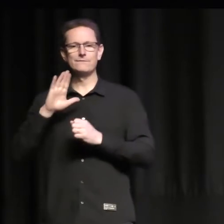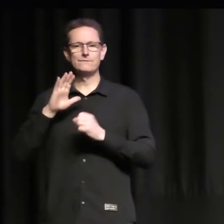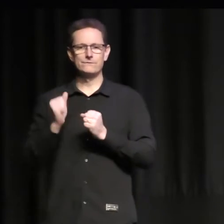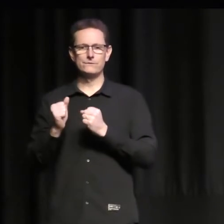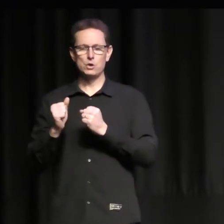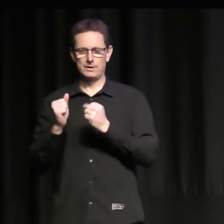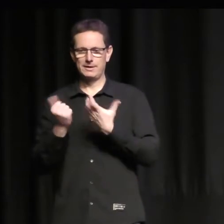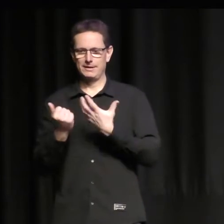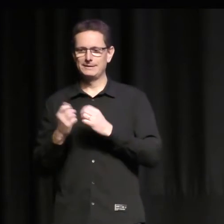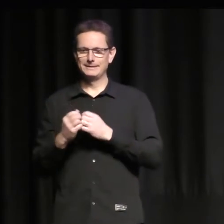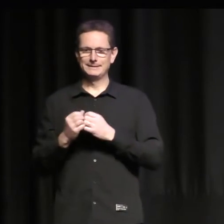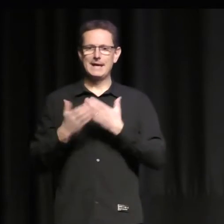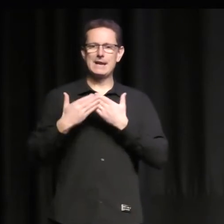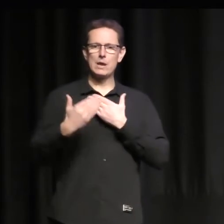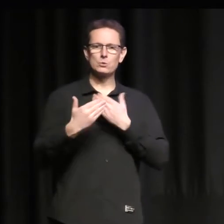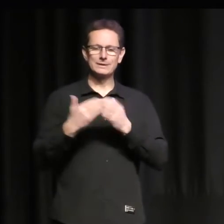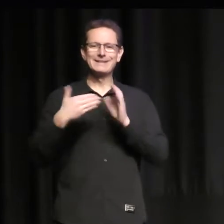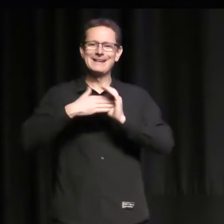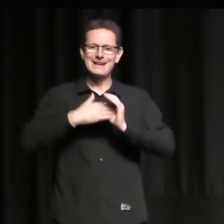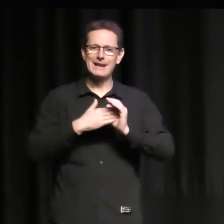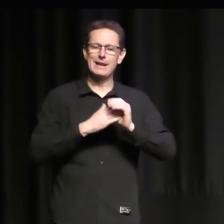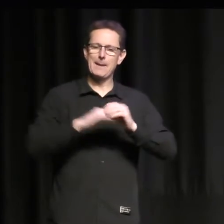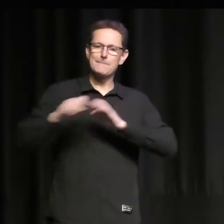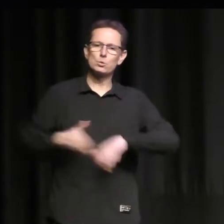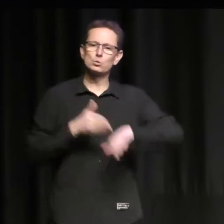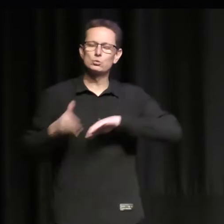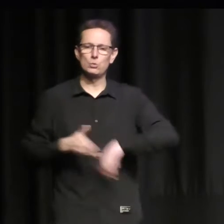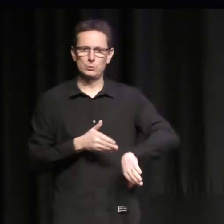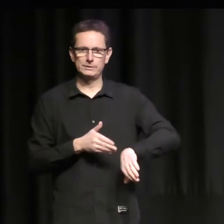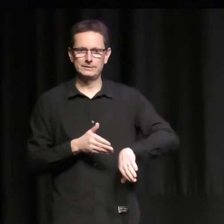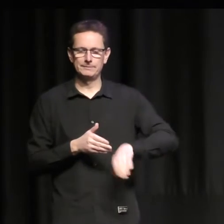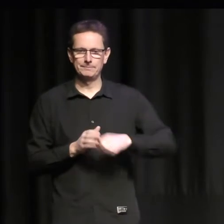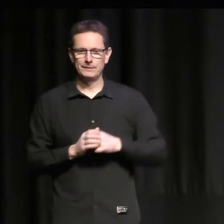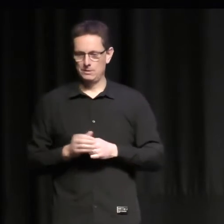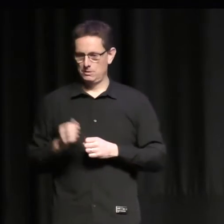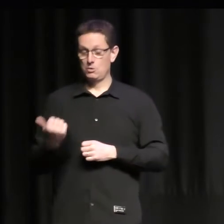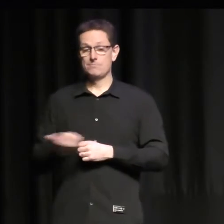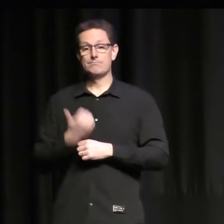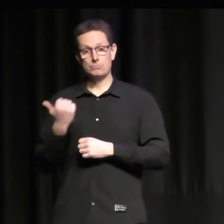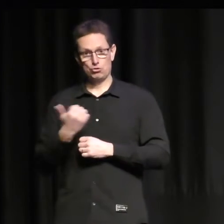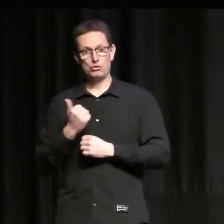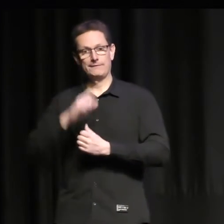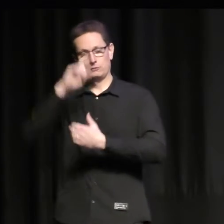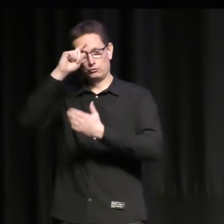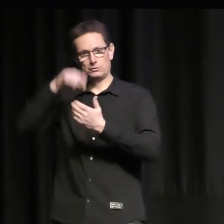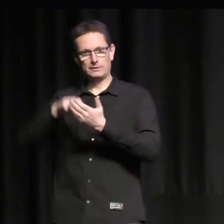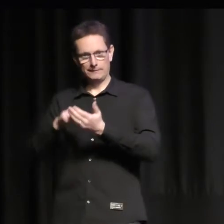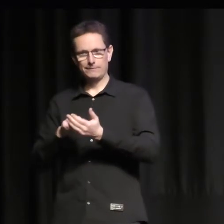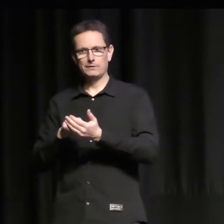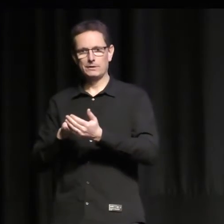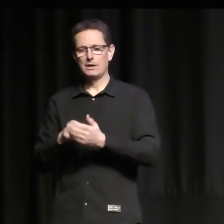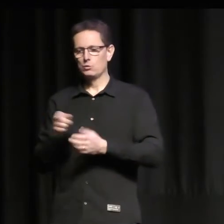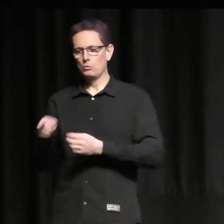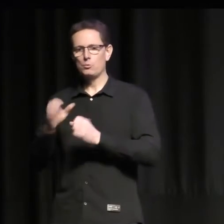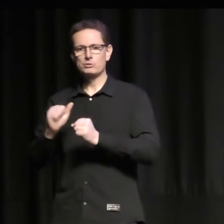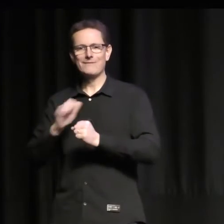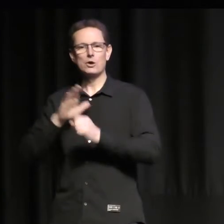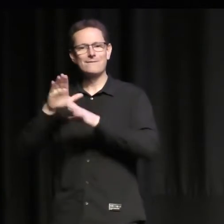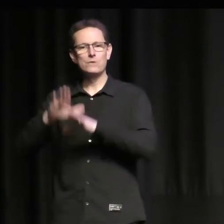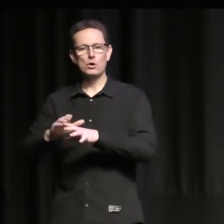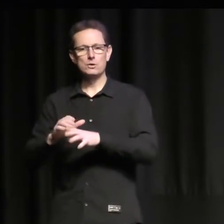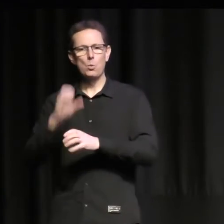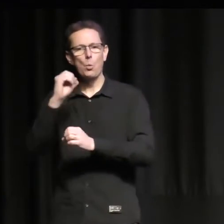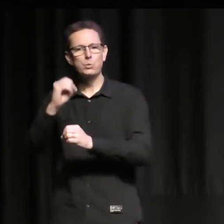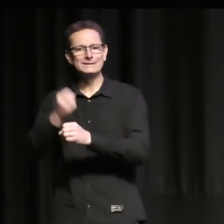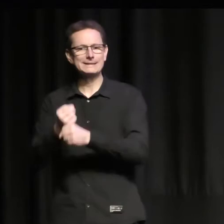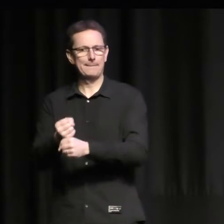of production. It's having to be habituated to accept unstable labor without the